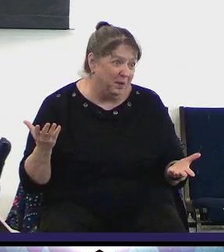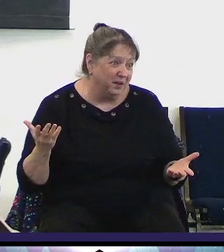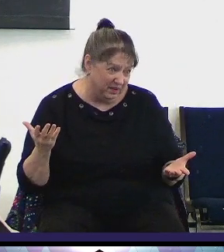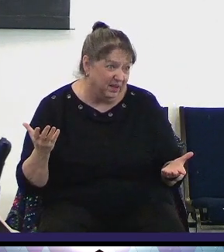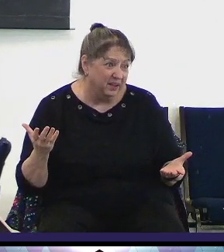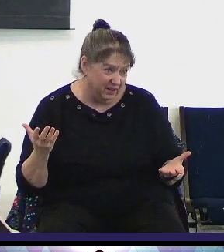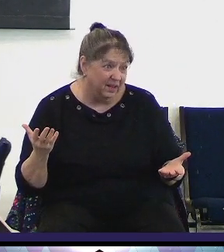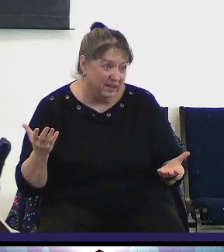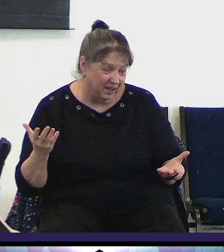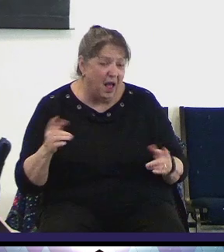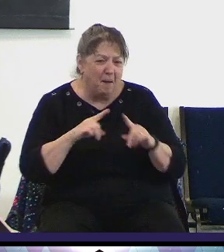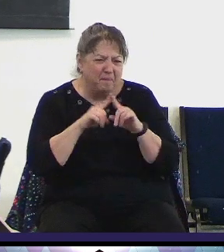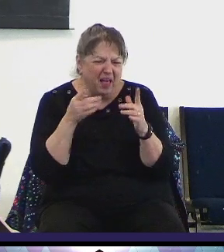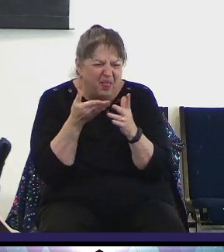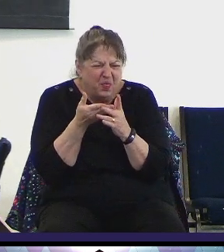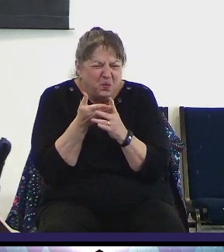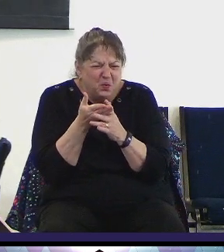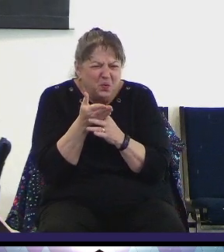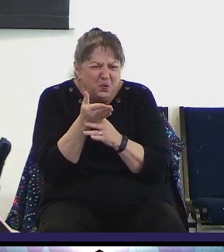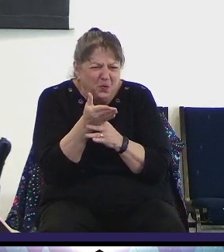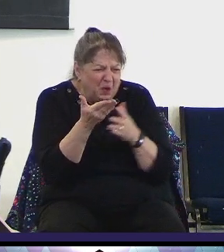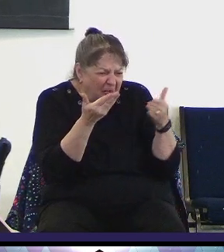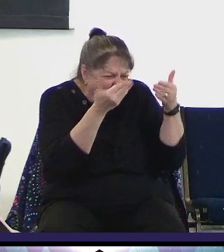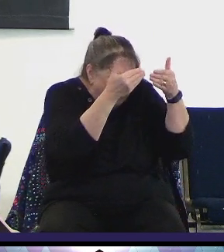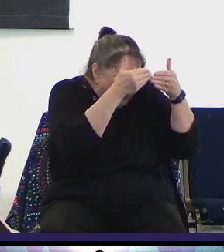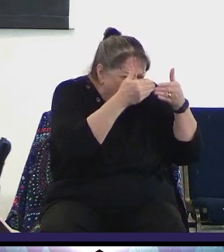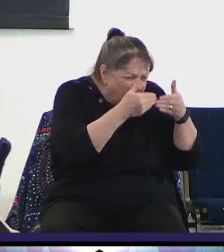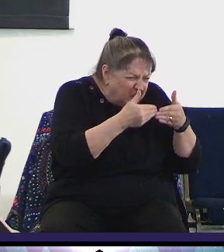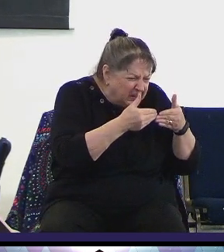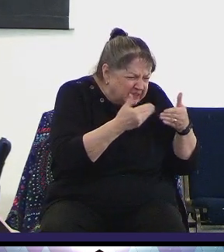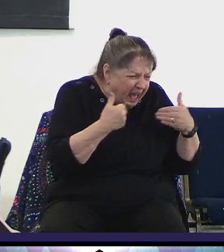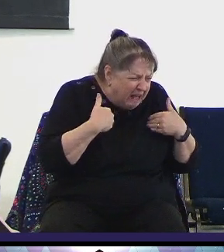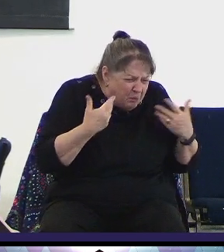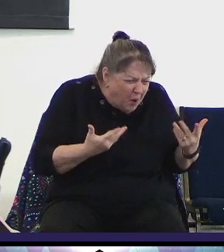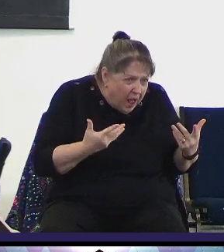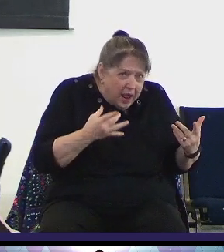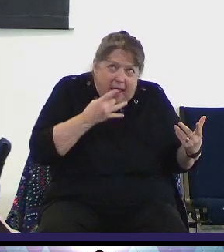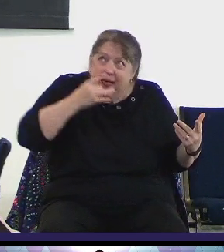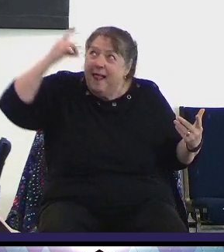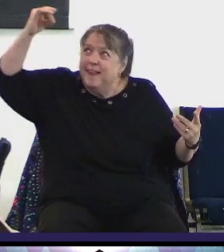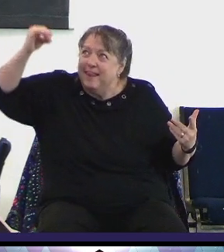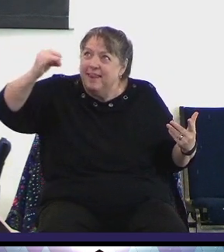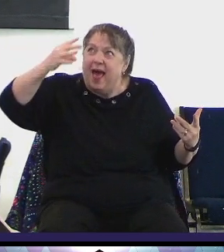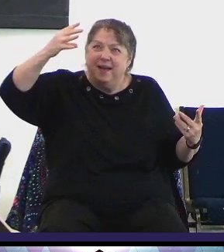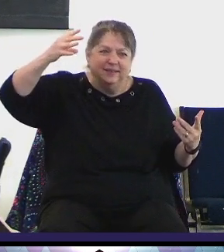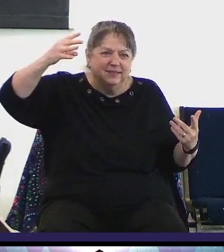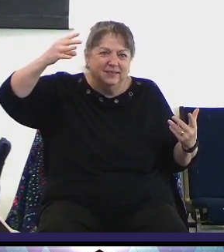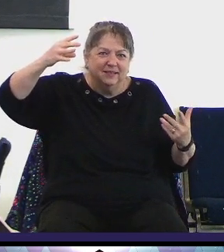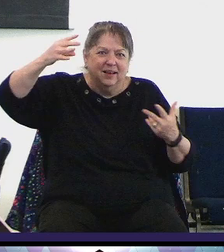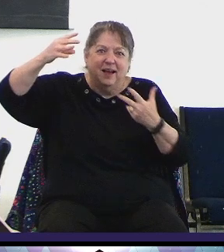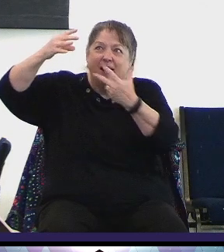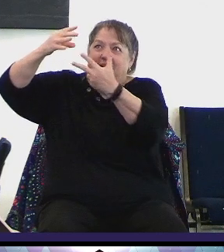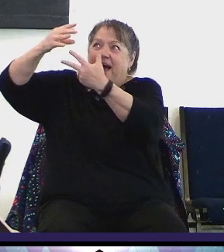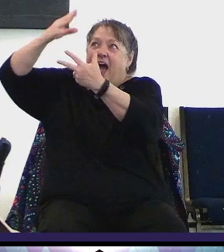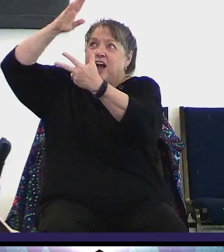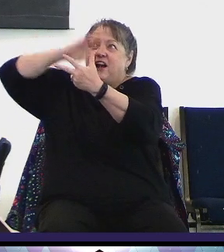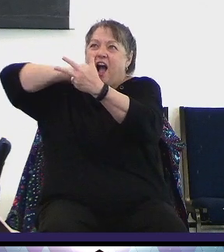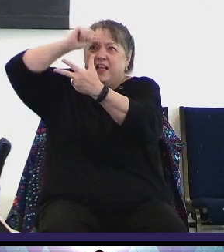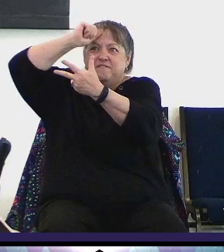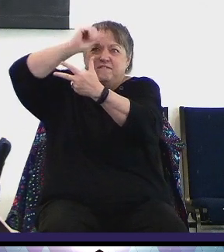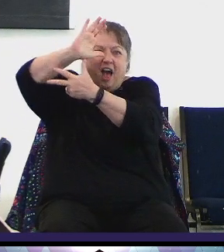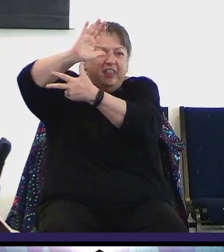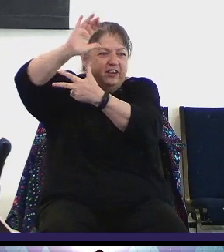But through that darkness comes the light. And that's God, the Father, the Son, and the Holy